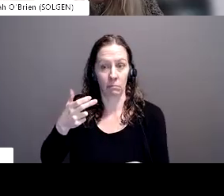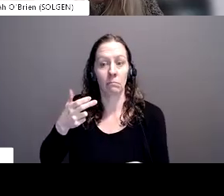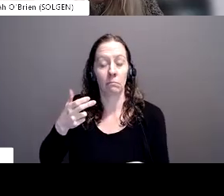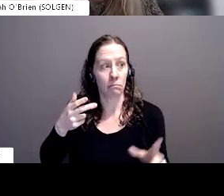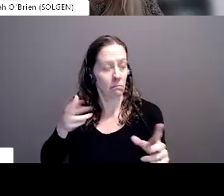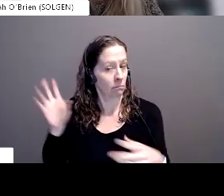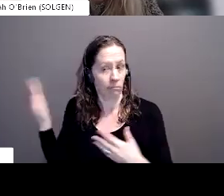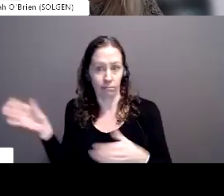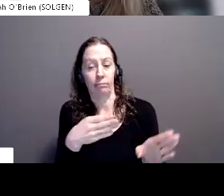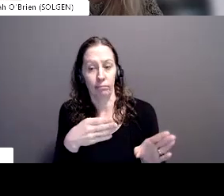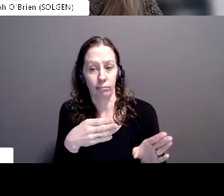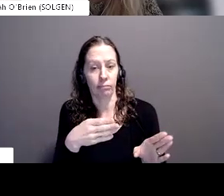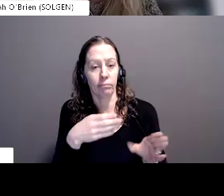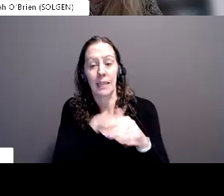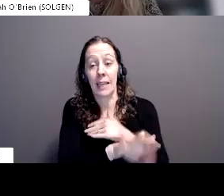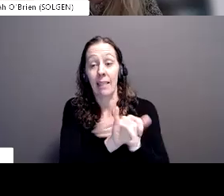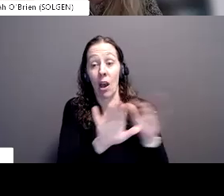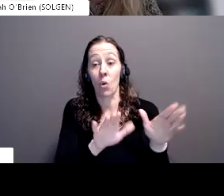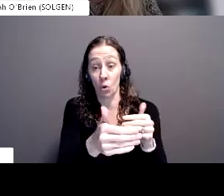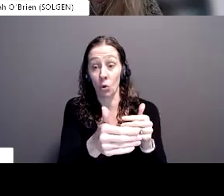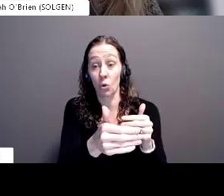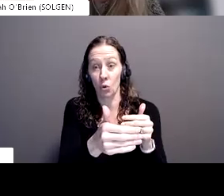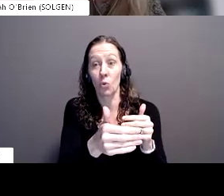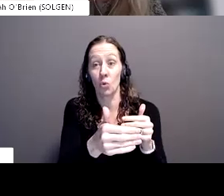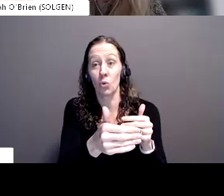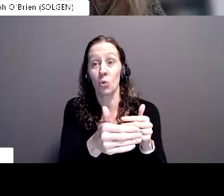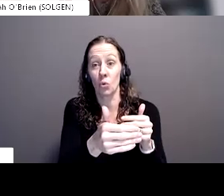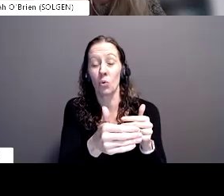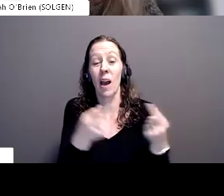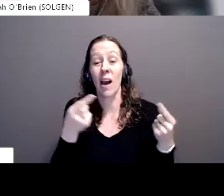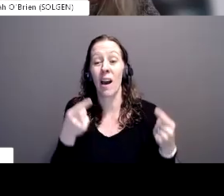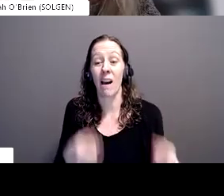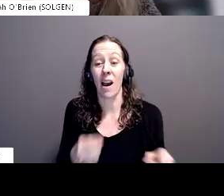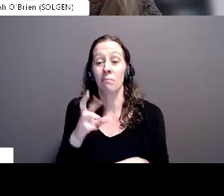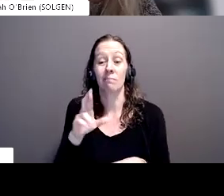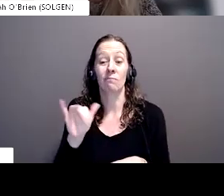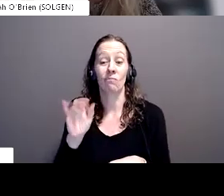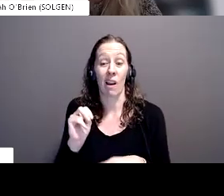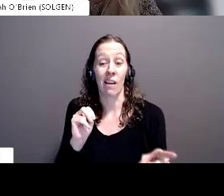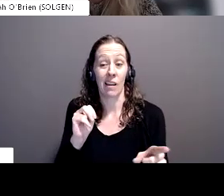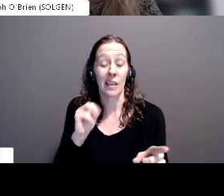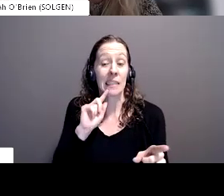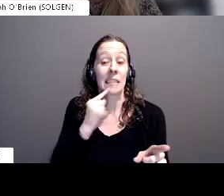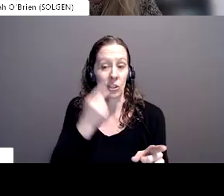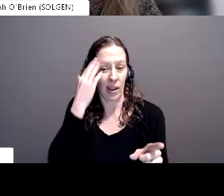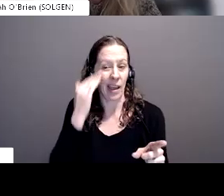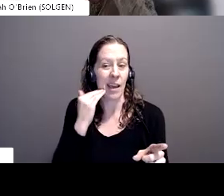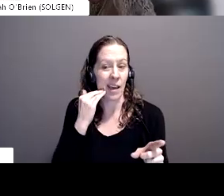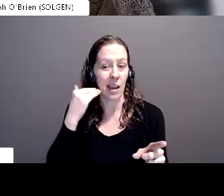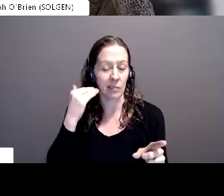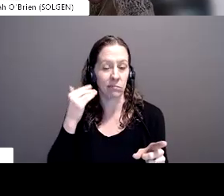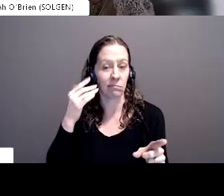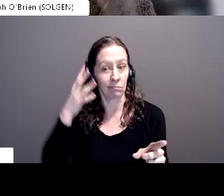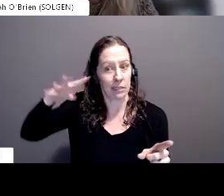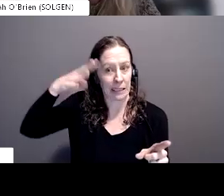the hospital room and saw Mrs. Ryan bleeding from a very serious head wound. She was rushed to a trauma room,